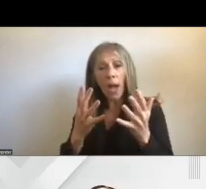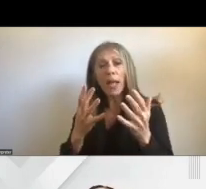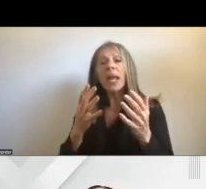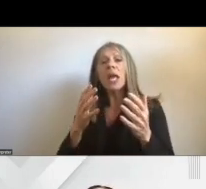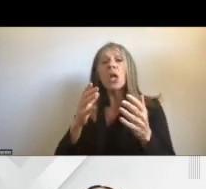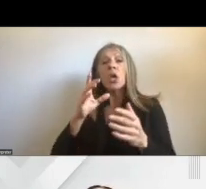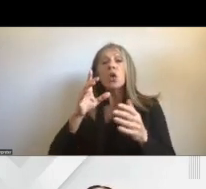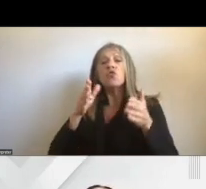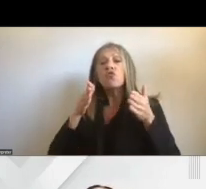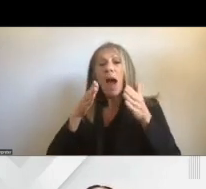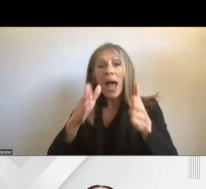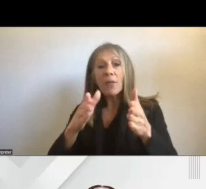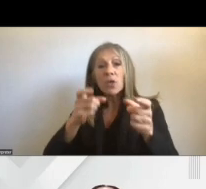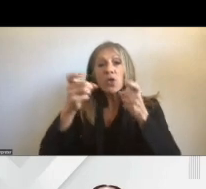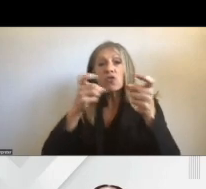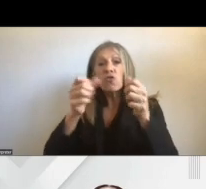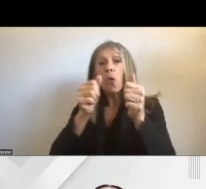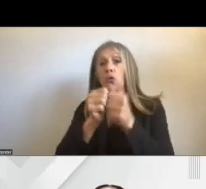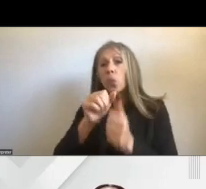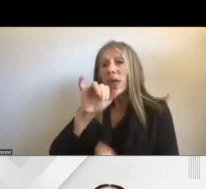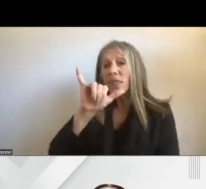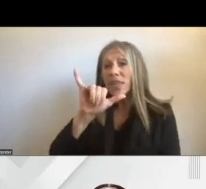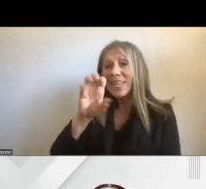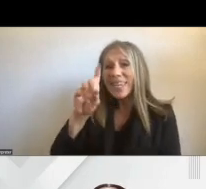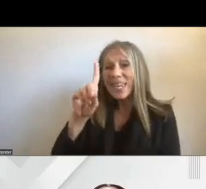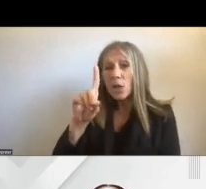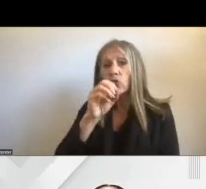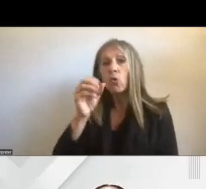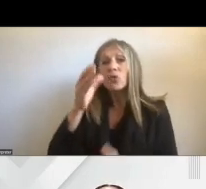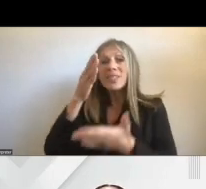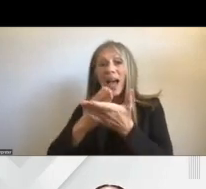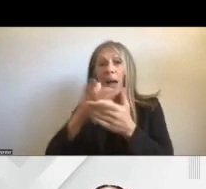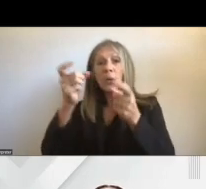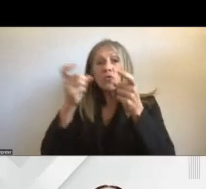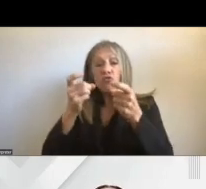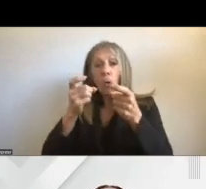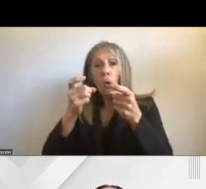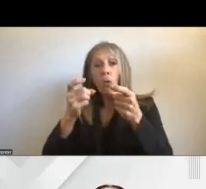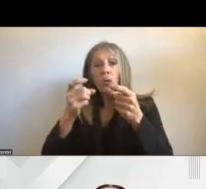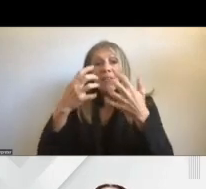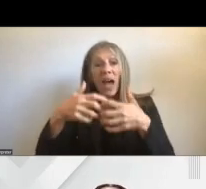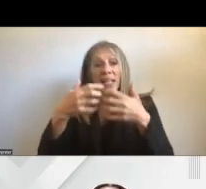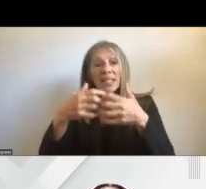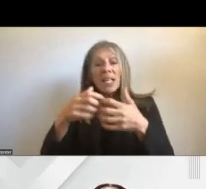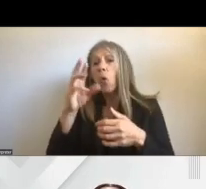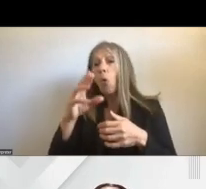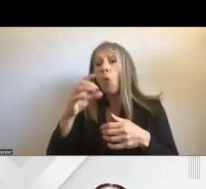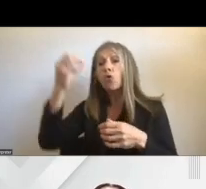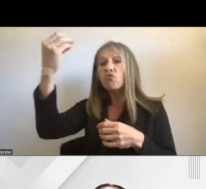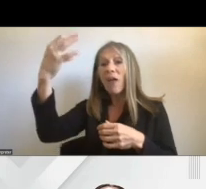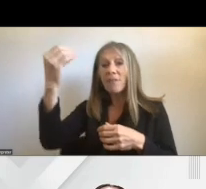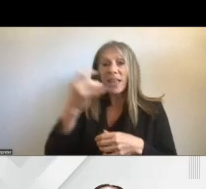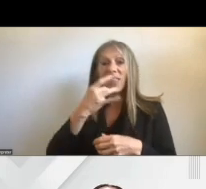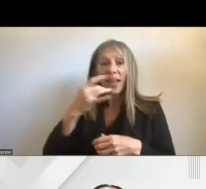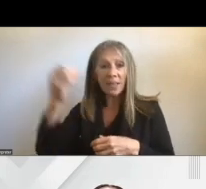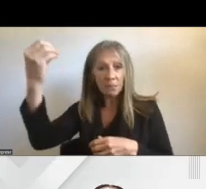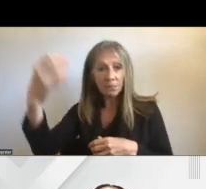The width of detectable warning surfaces is dependent on where they are placed. So on curb ramps and